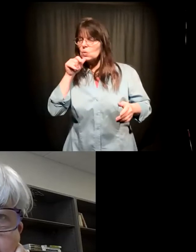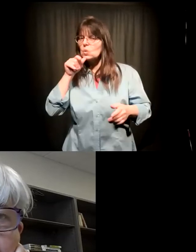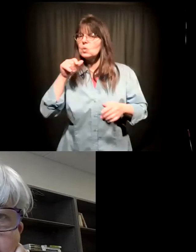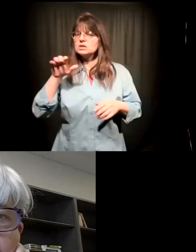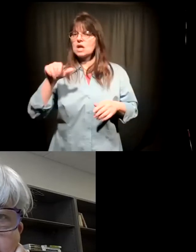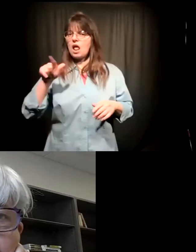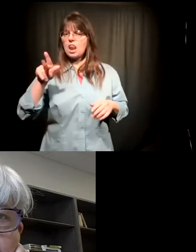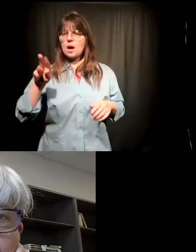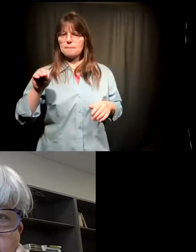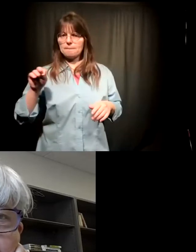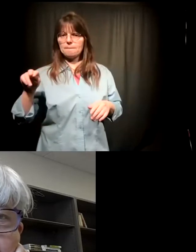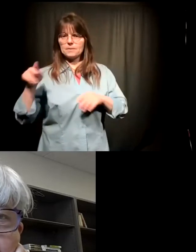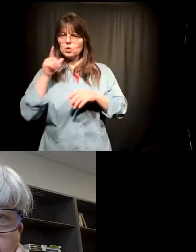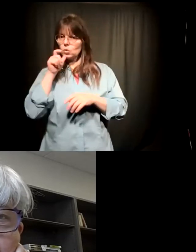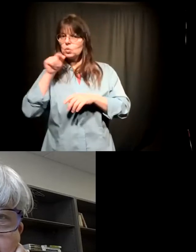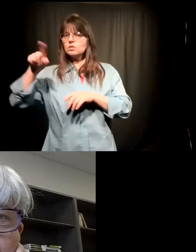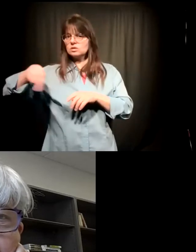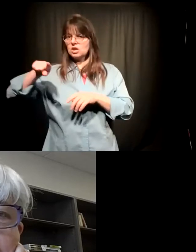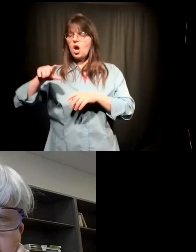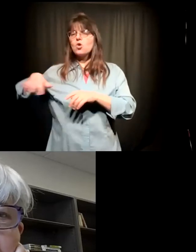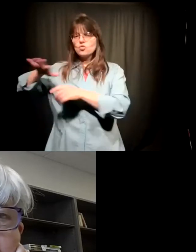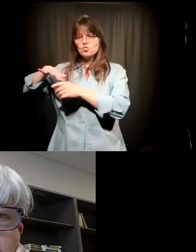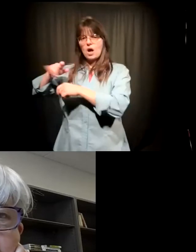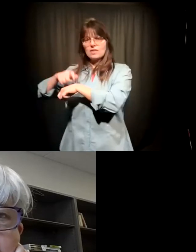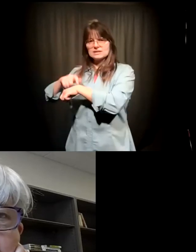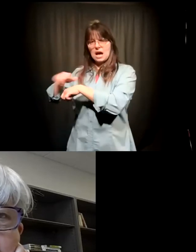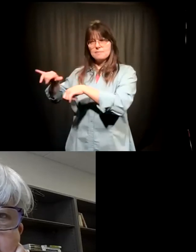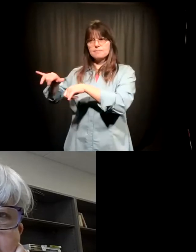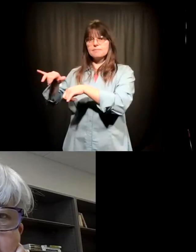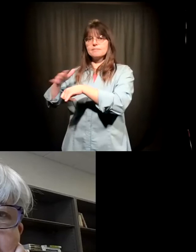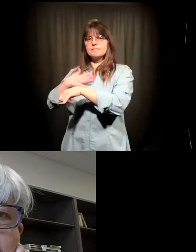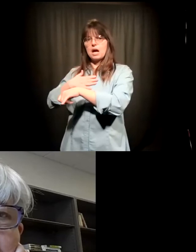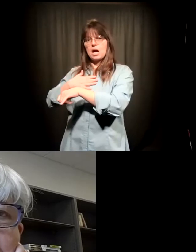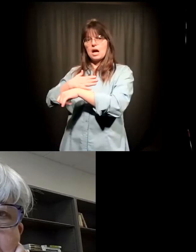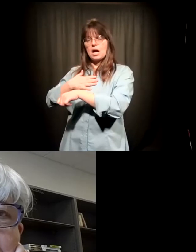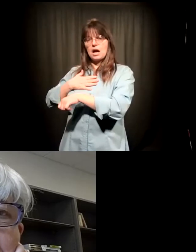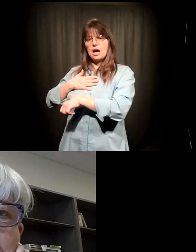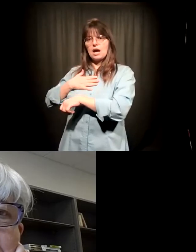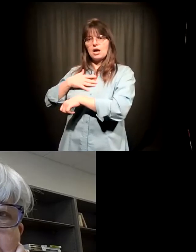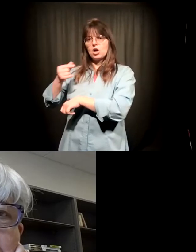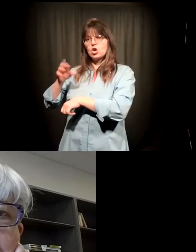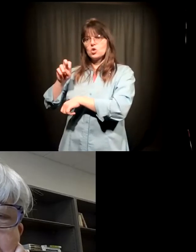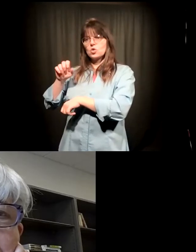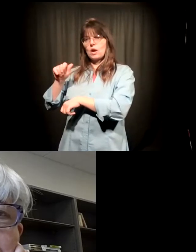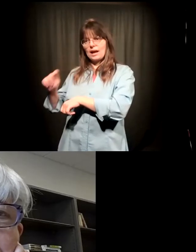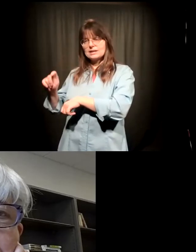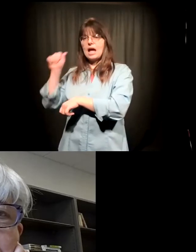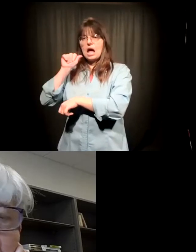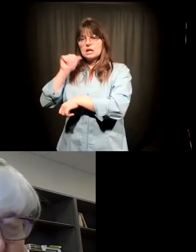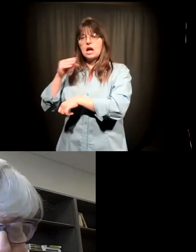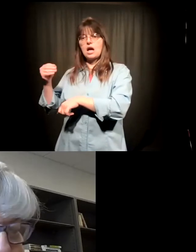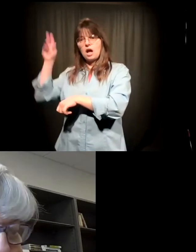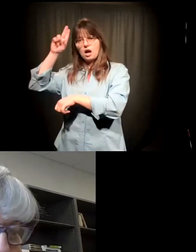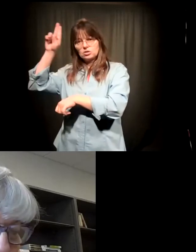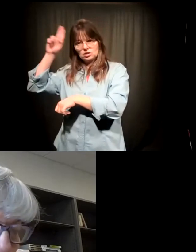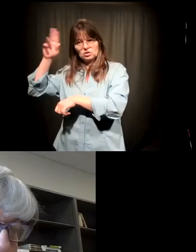length, and I'm wondering if there is anything that you discovered in your research that you wish you could have